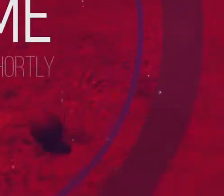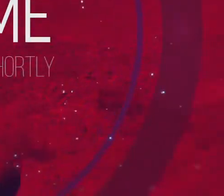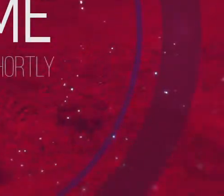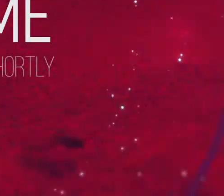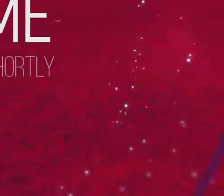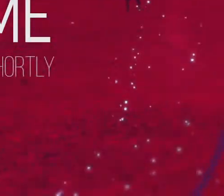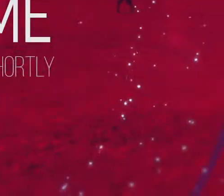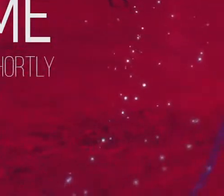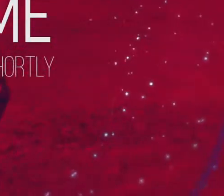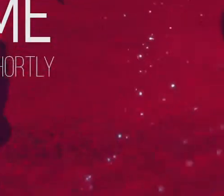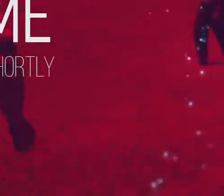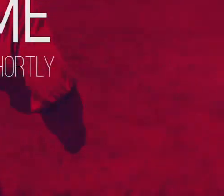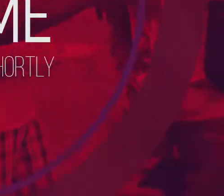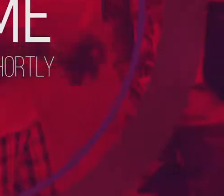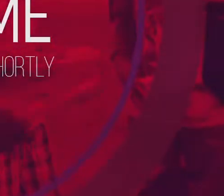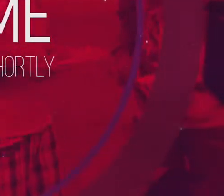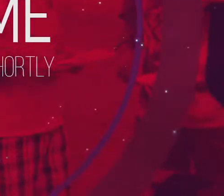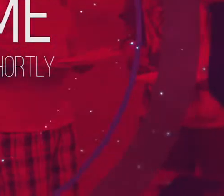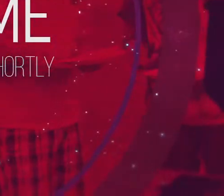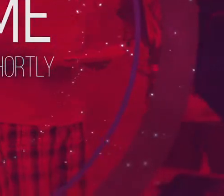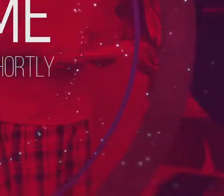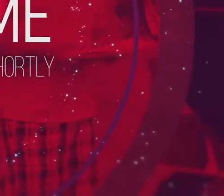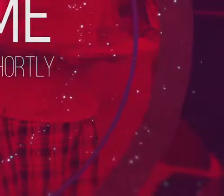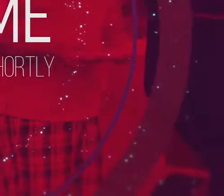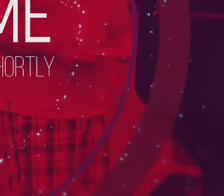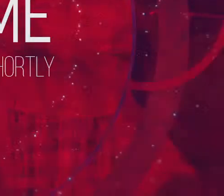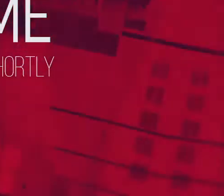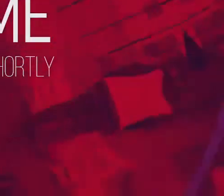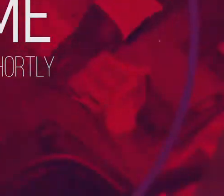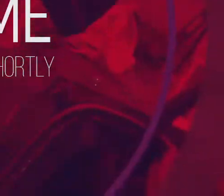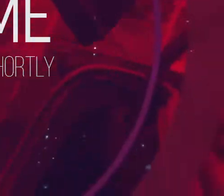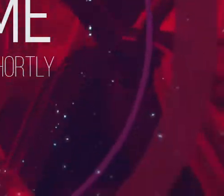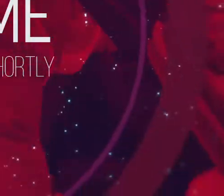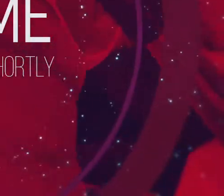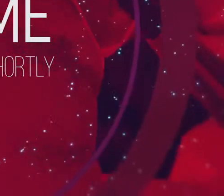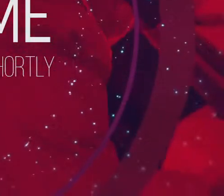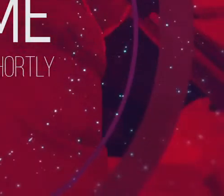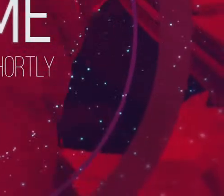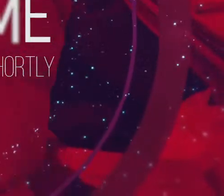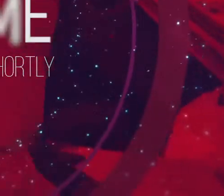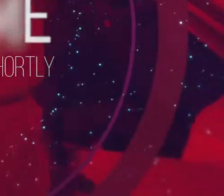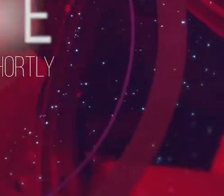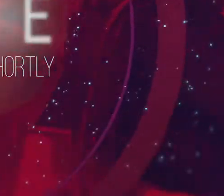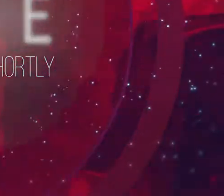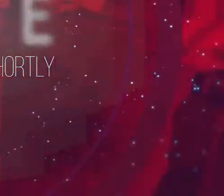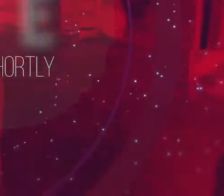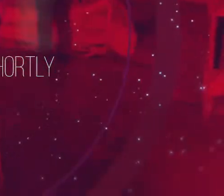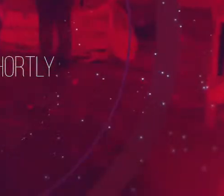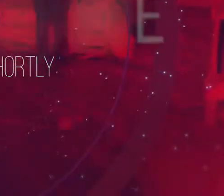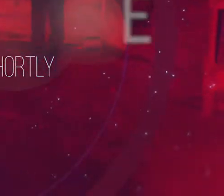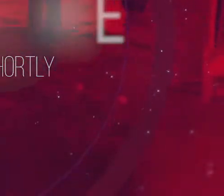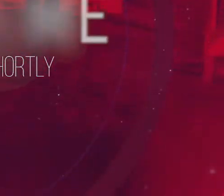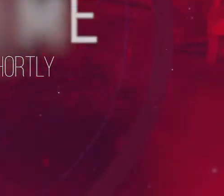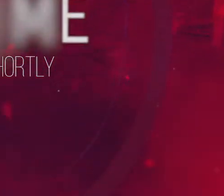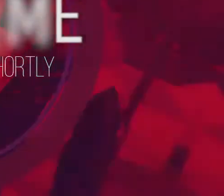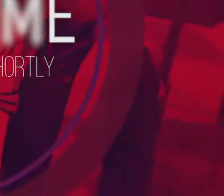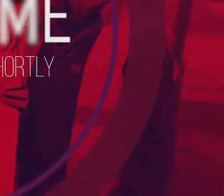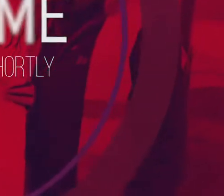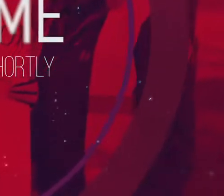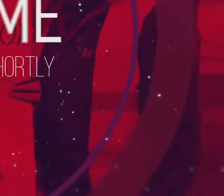I was getting nervous. Good morning, Gateway City Church. It's so great to be here. They're going to call us to worship here right